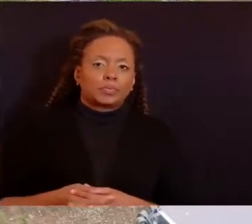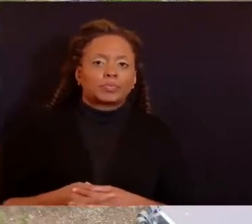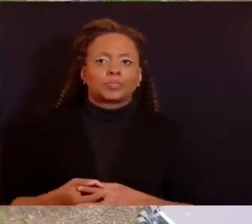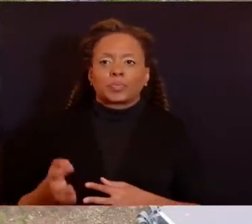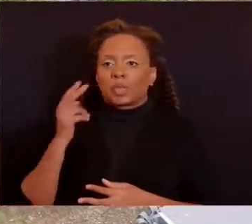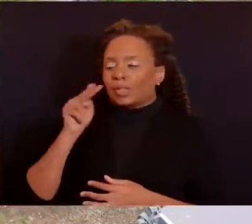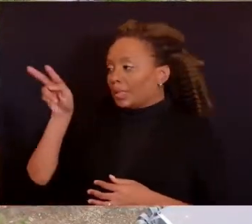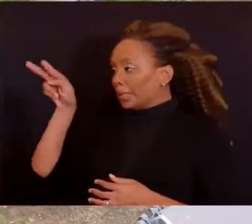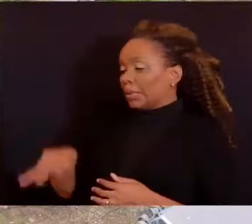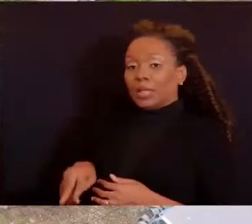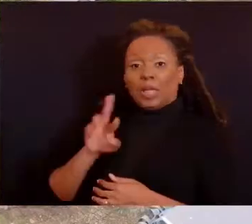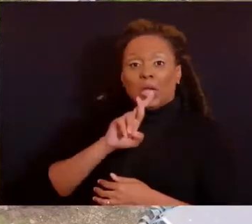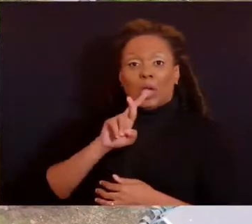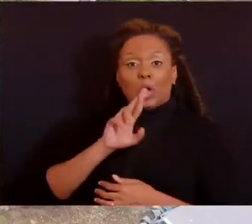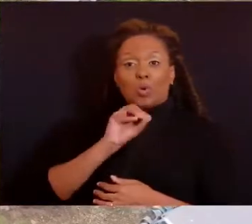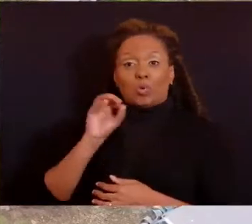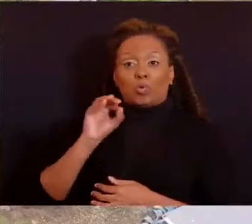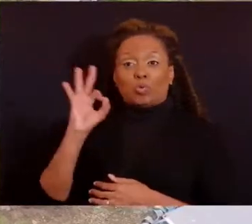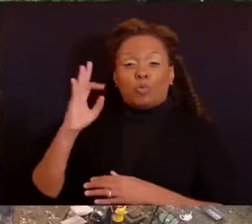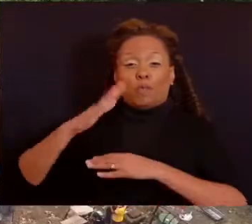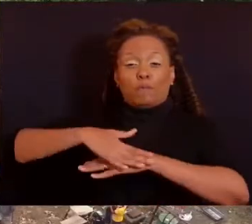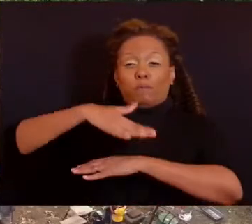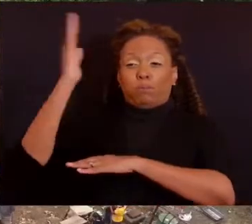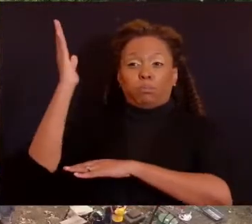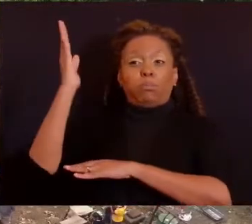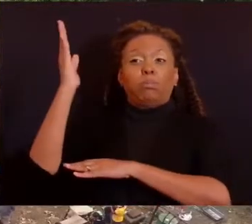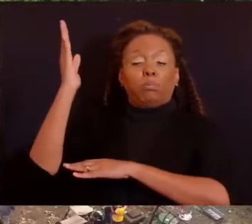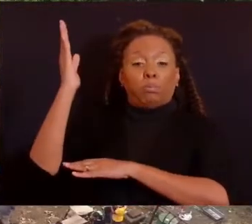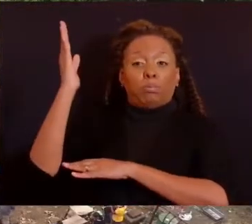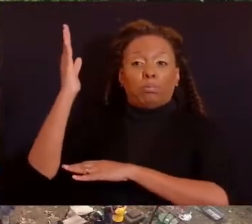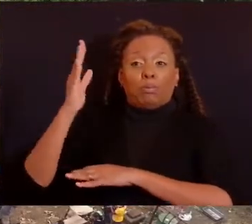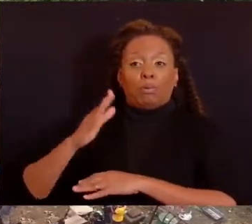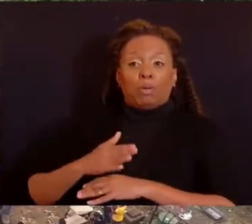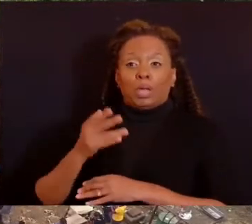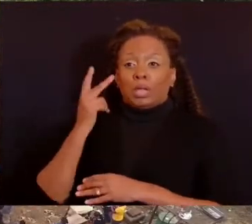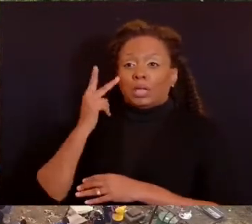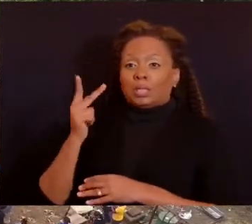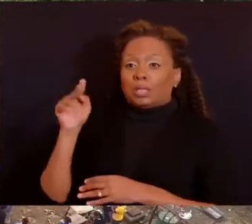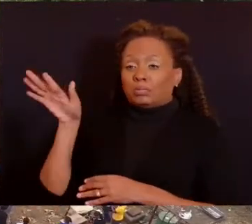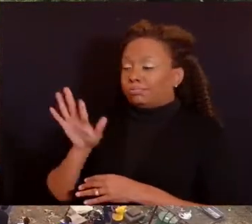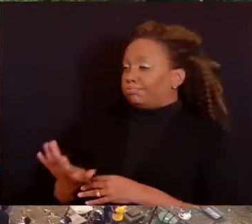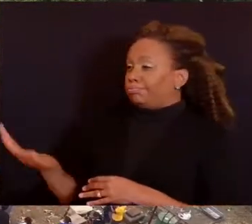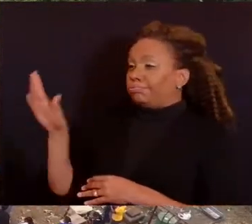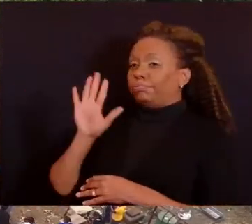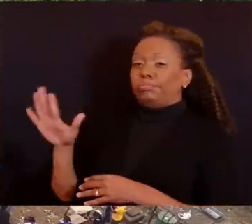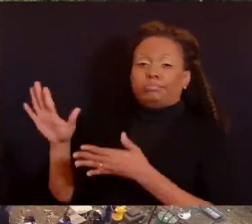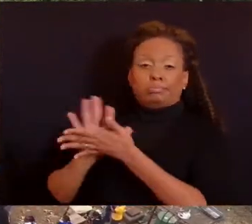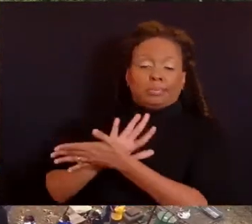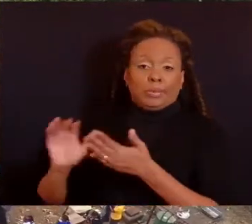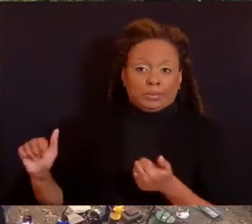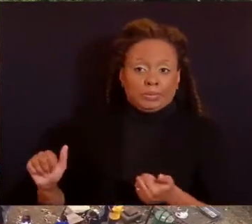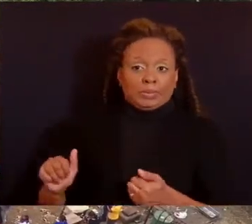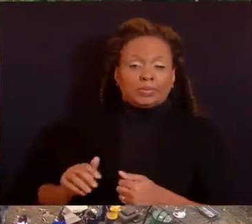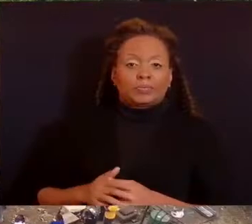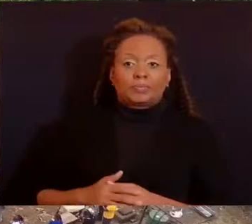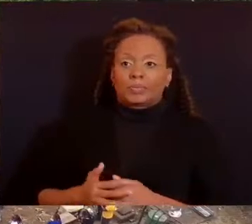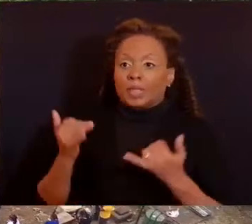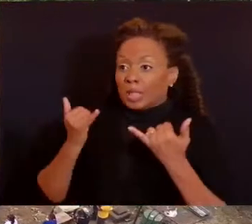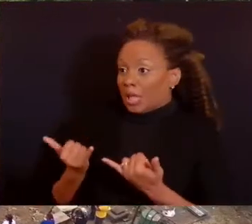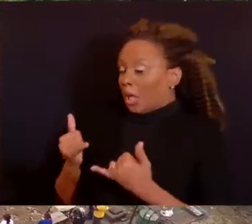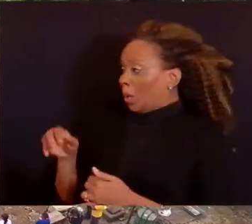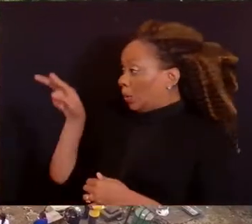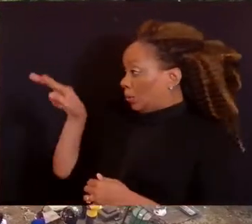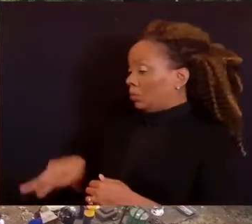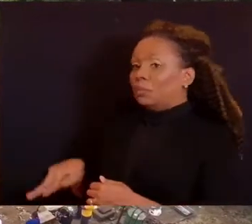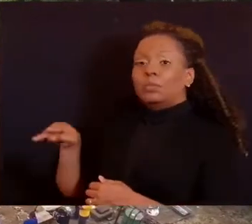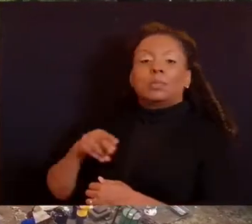there, with the roof completely off in the middle of the house and almost pure damage there. The one that we're looking at now is in